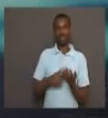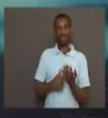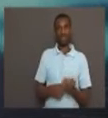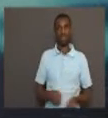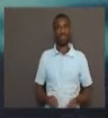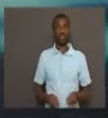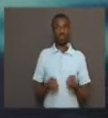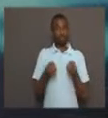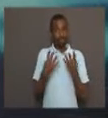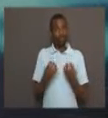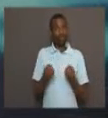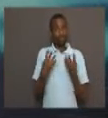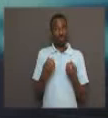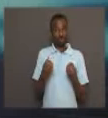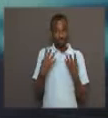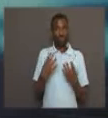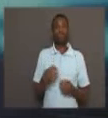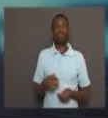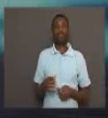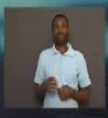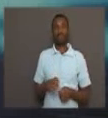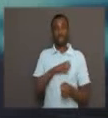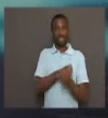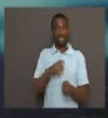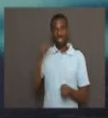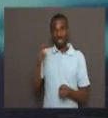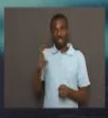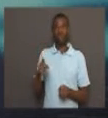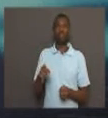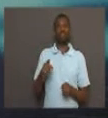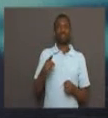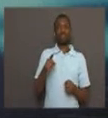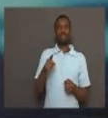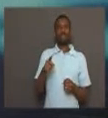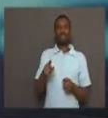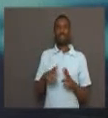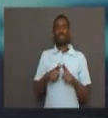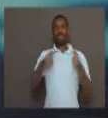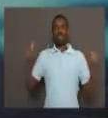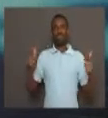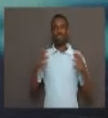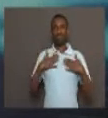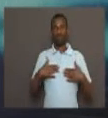particles must exist in the center of the atom.